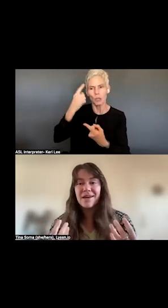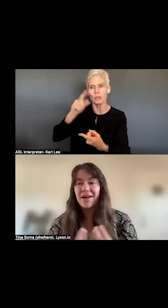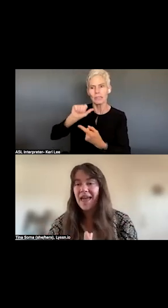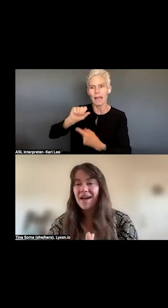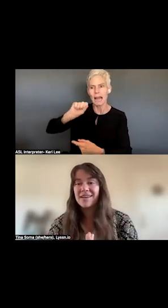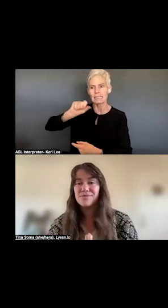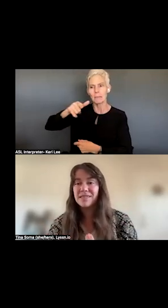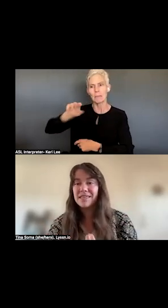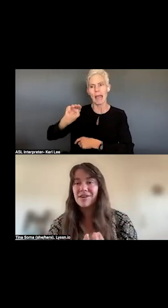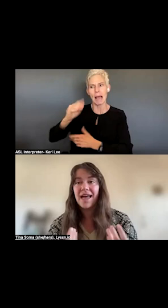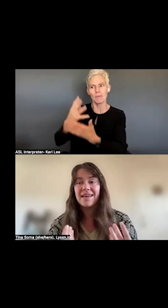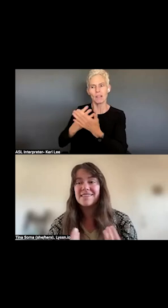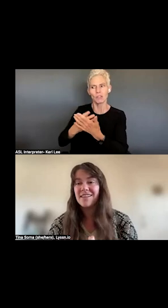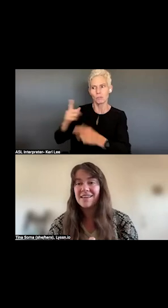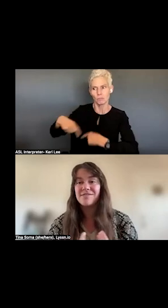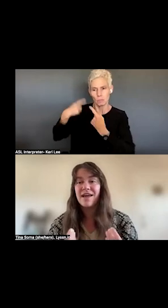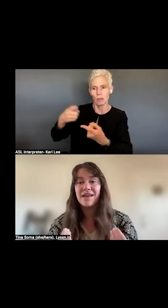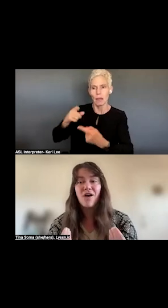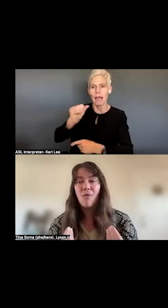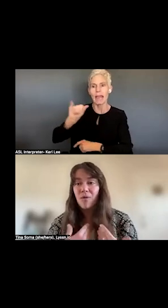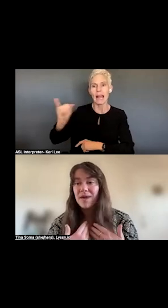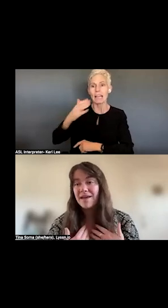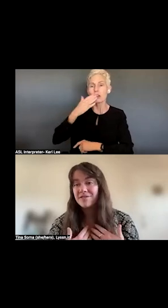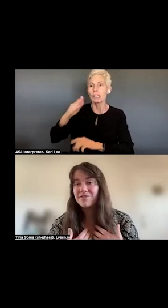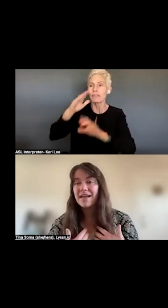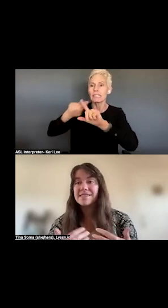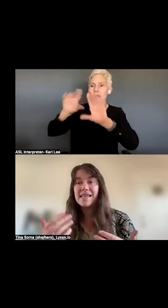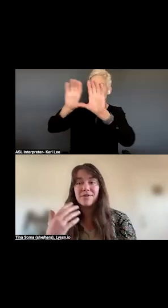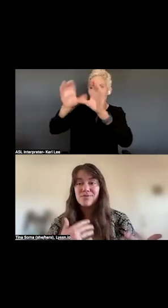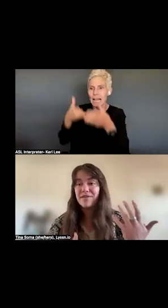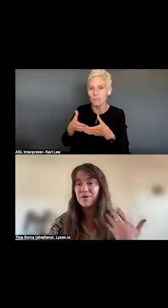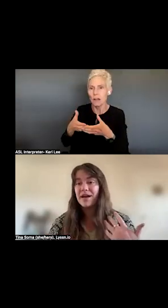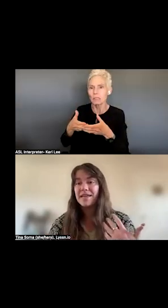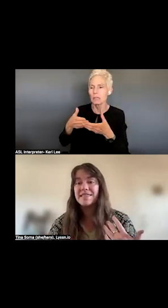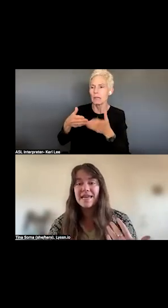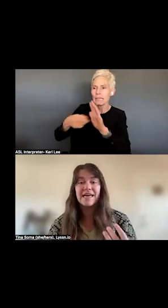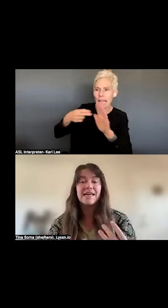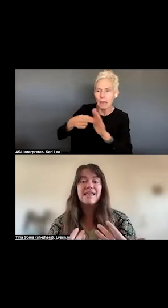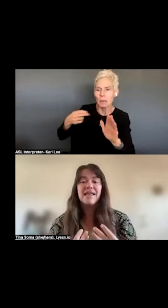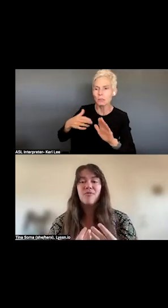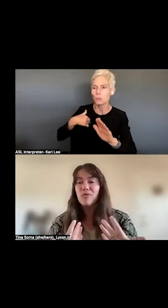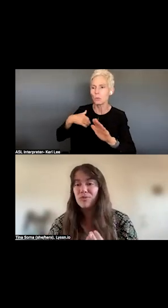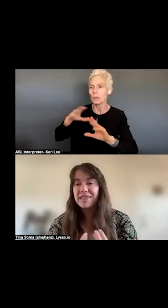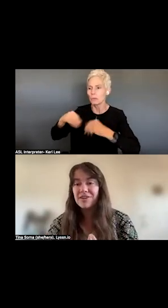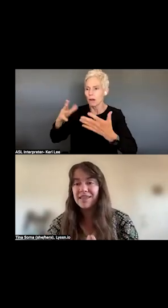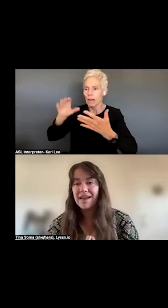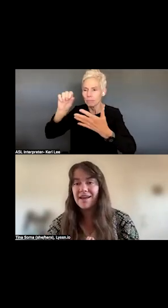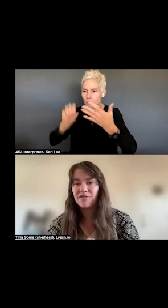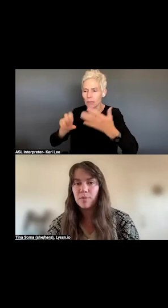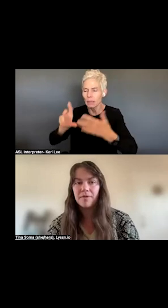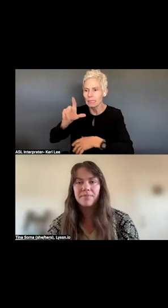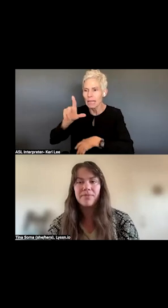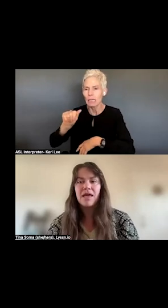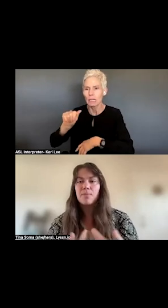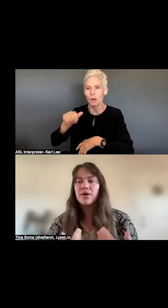something that AI is really good at, is classifying what we have defined as labels. We've provided data. We're really good at that kind